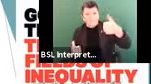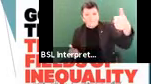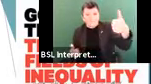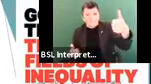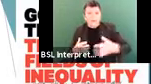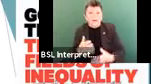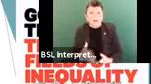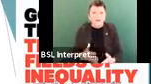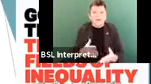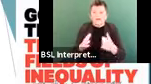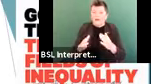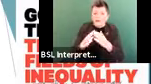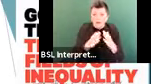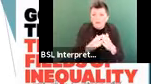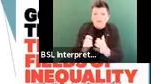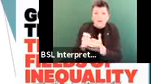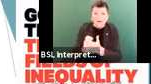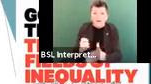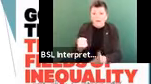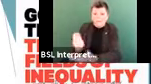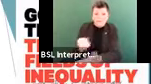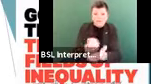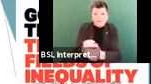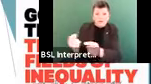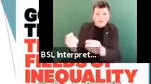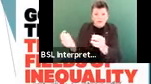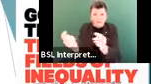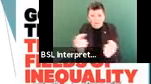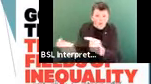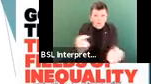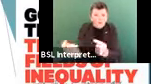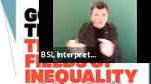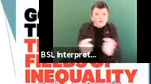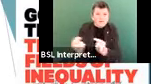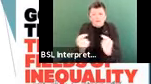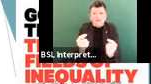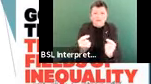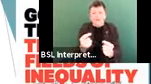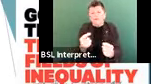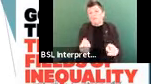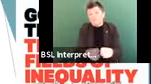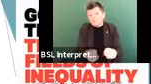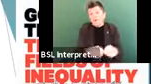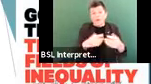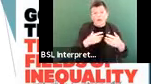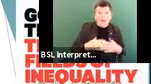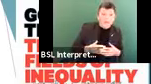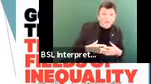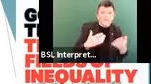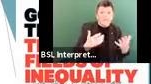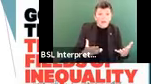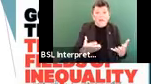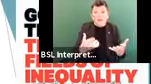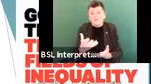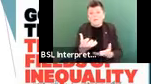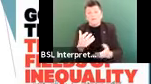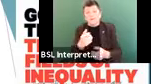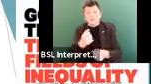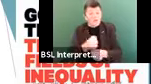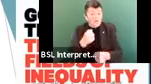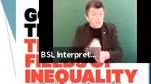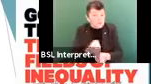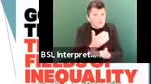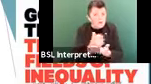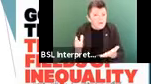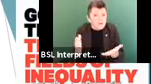the housing market and elsewhere in terms of health and other elements of development are very clear. And what